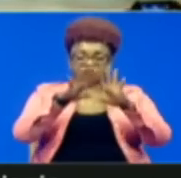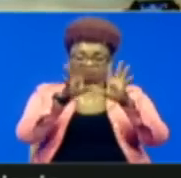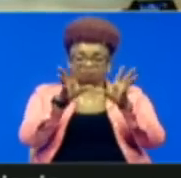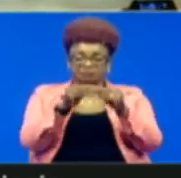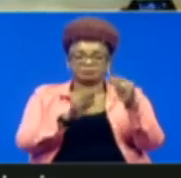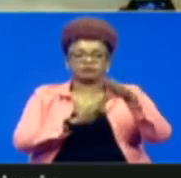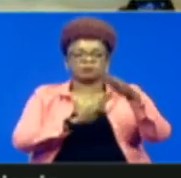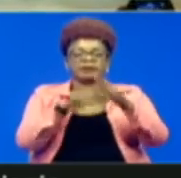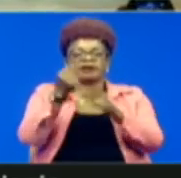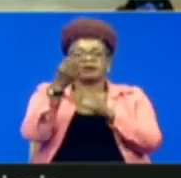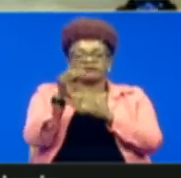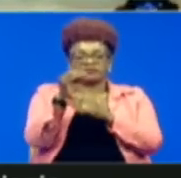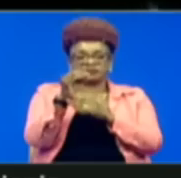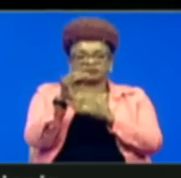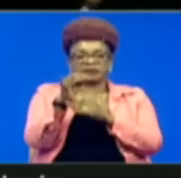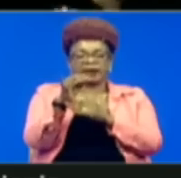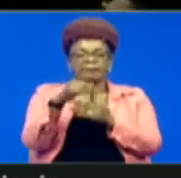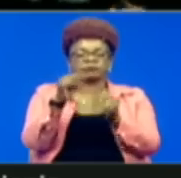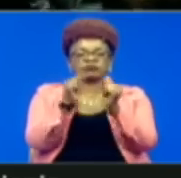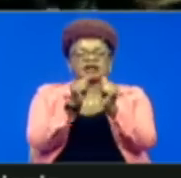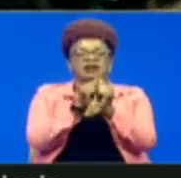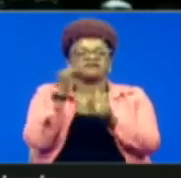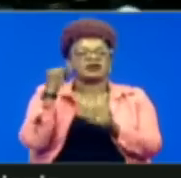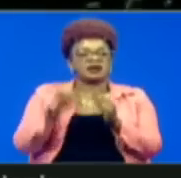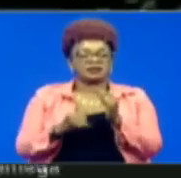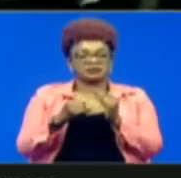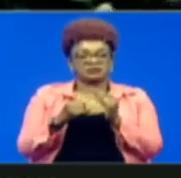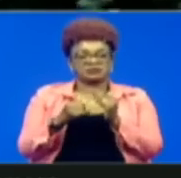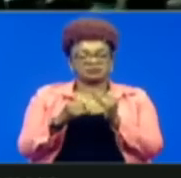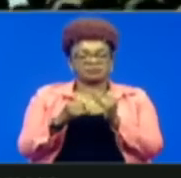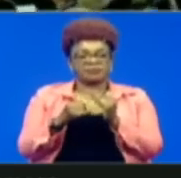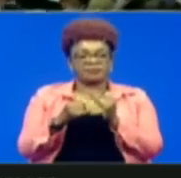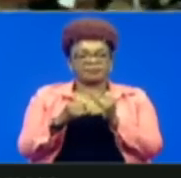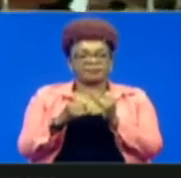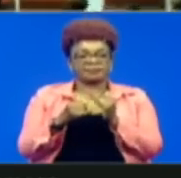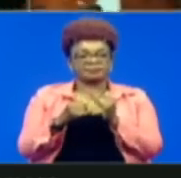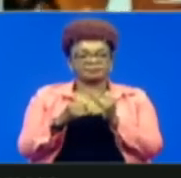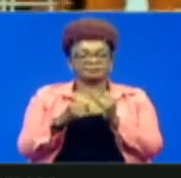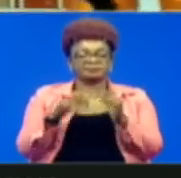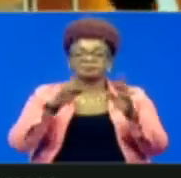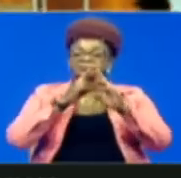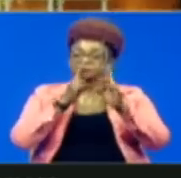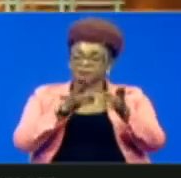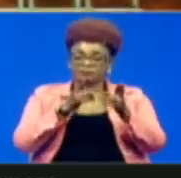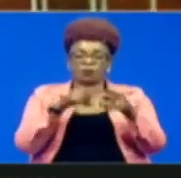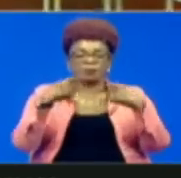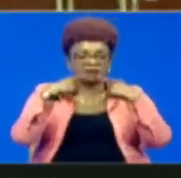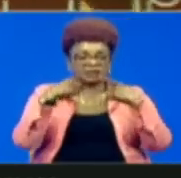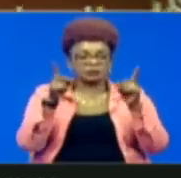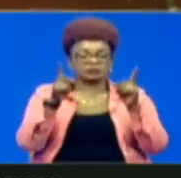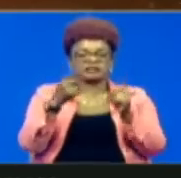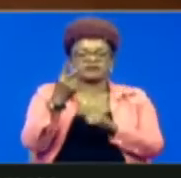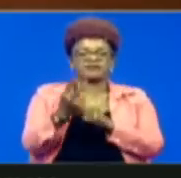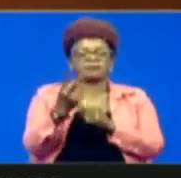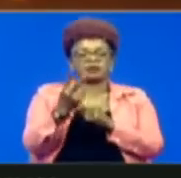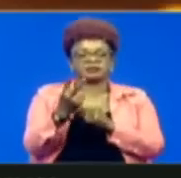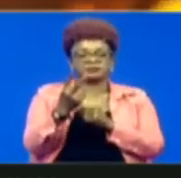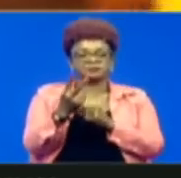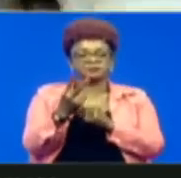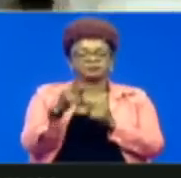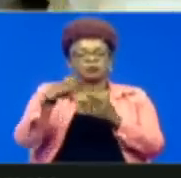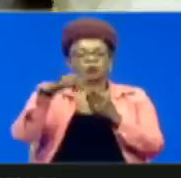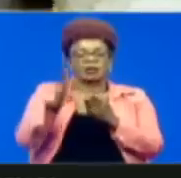shortlisted teachers to 10 finalists. Thank you so much. The results will be announced in February, and the winner will